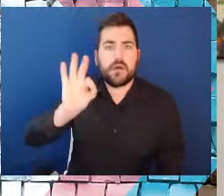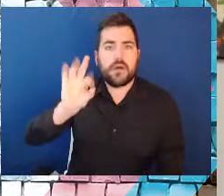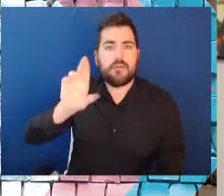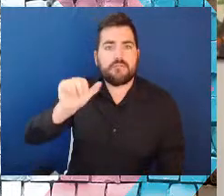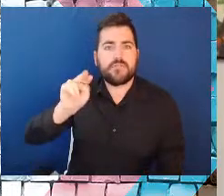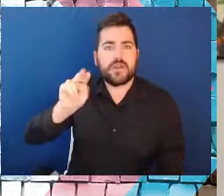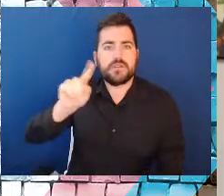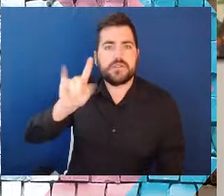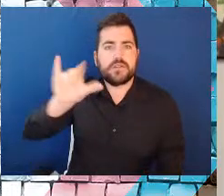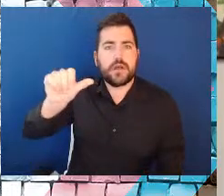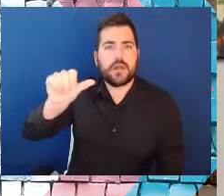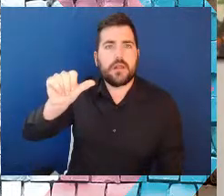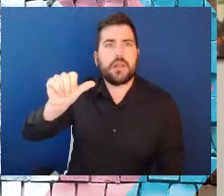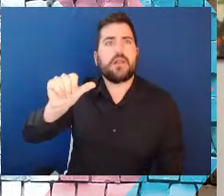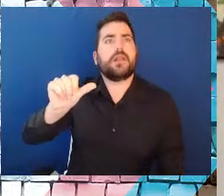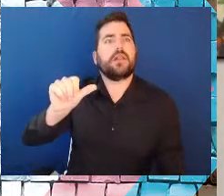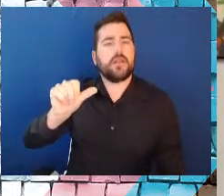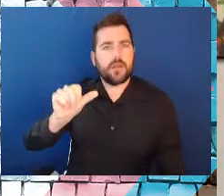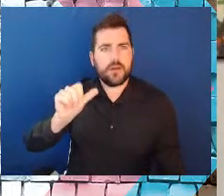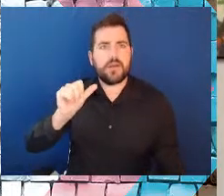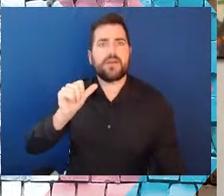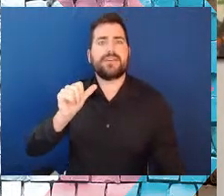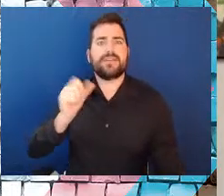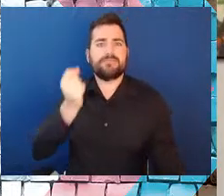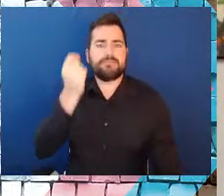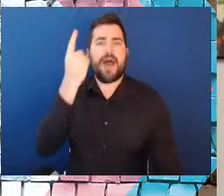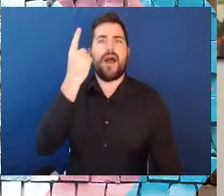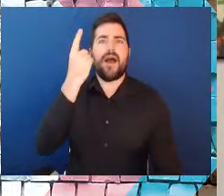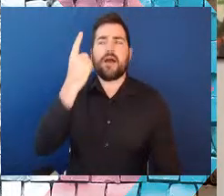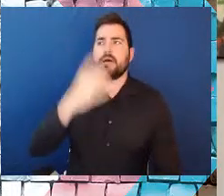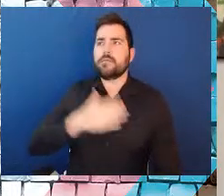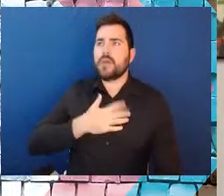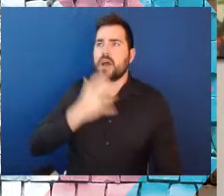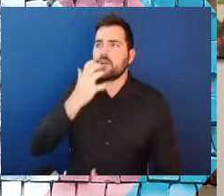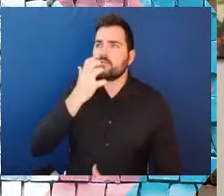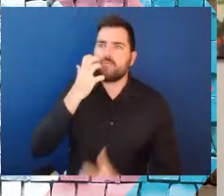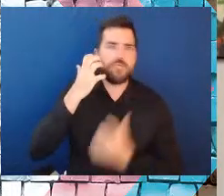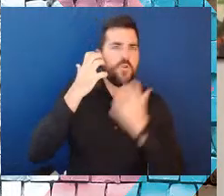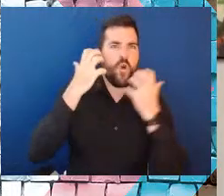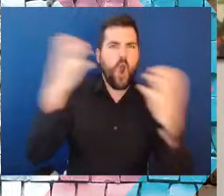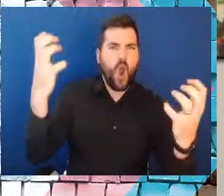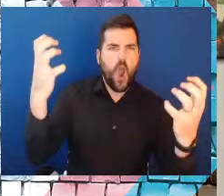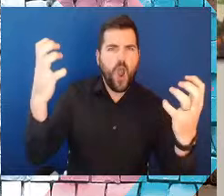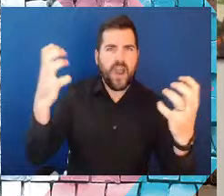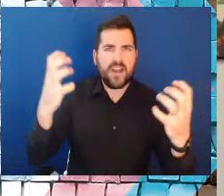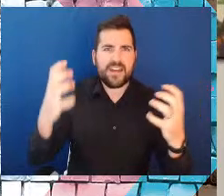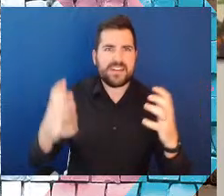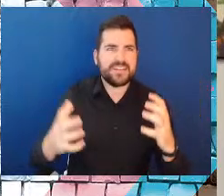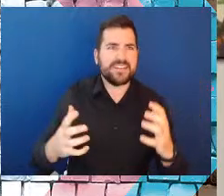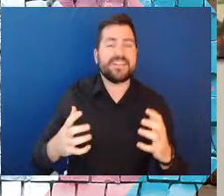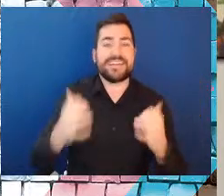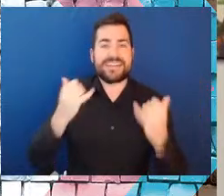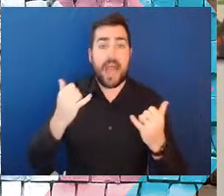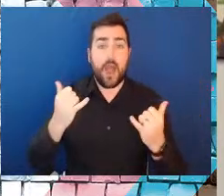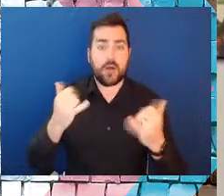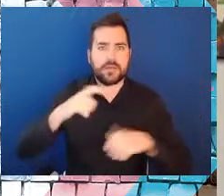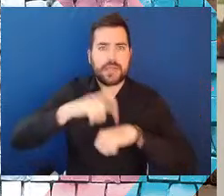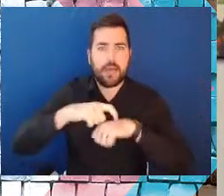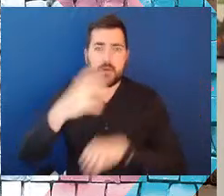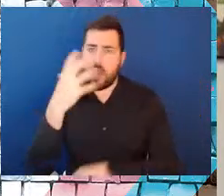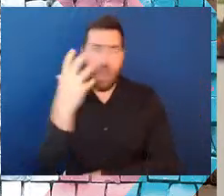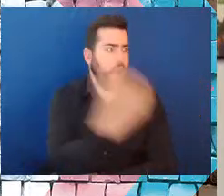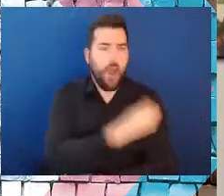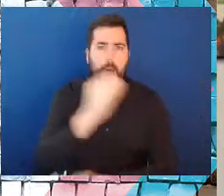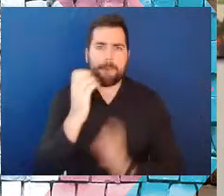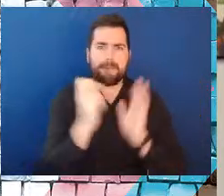true Fringezilla roar. And he knew that he must run back to the lake. And that's what he started to do. So